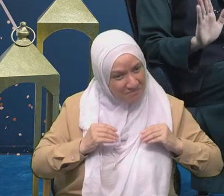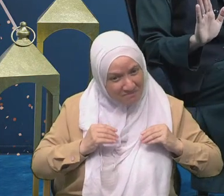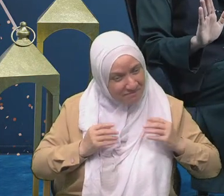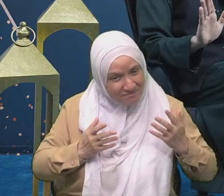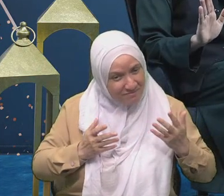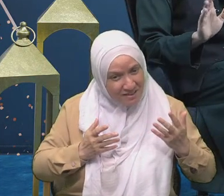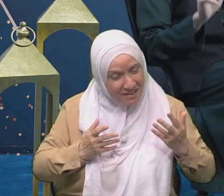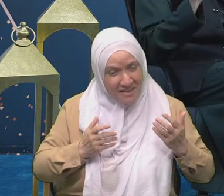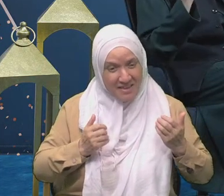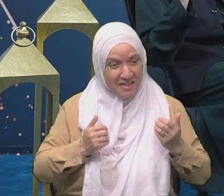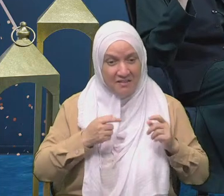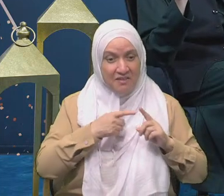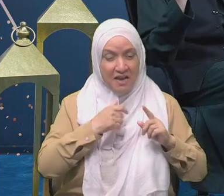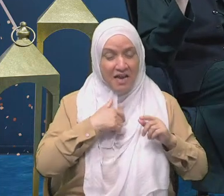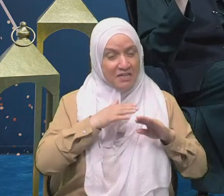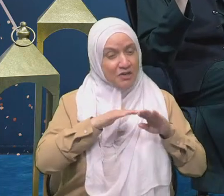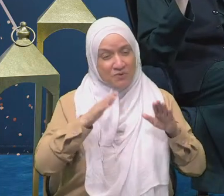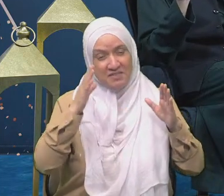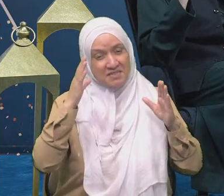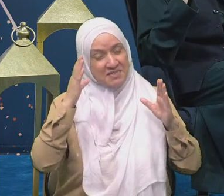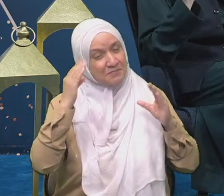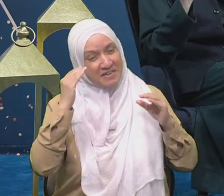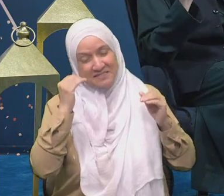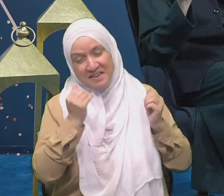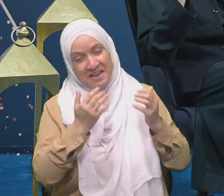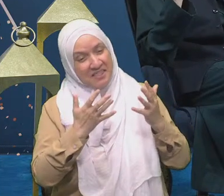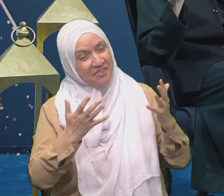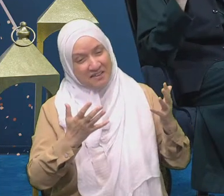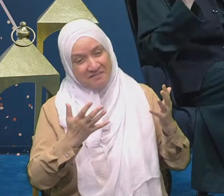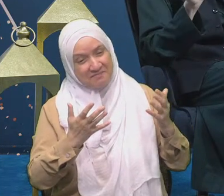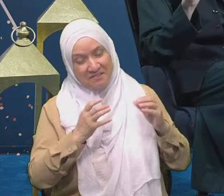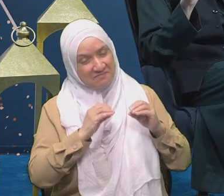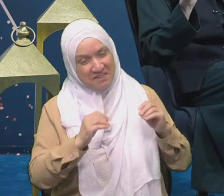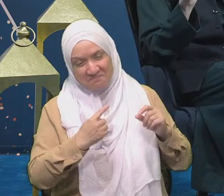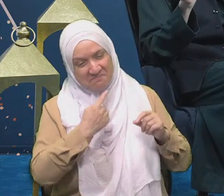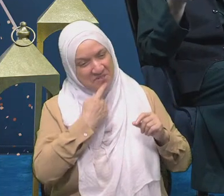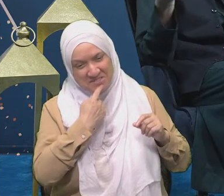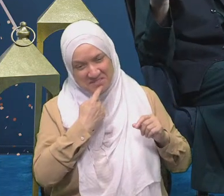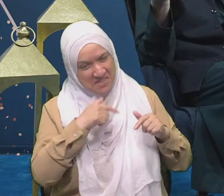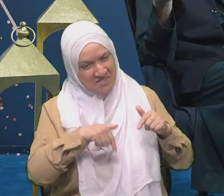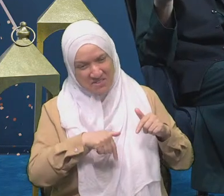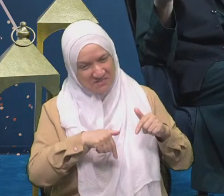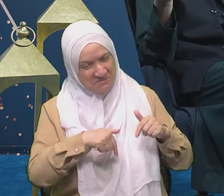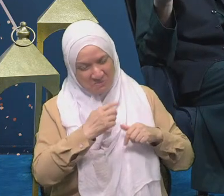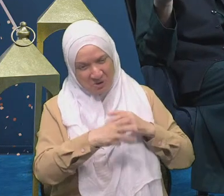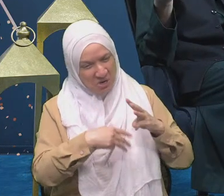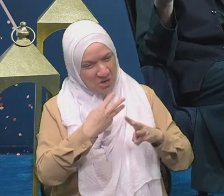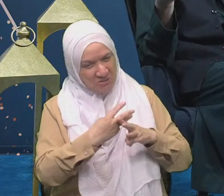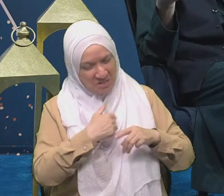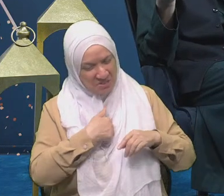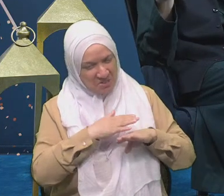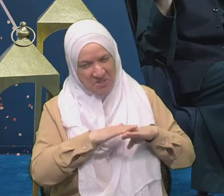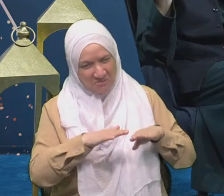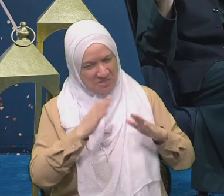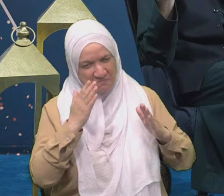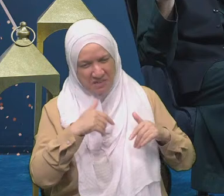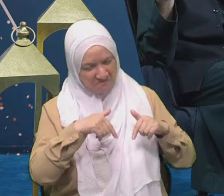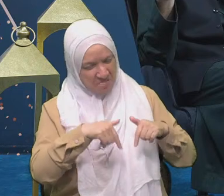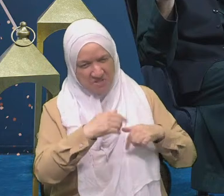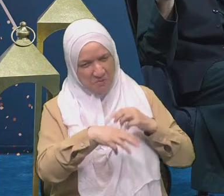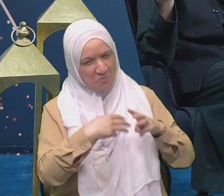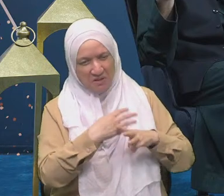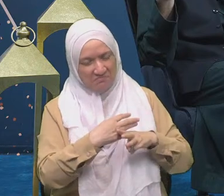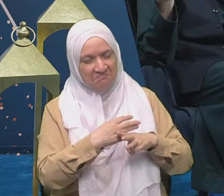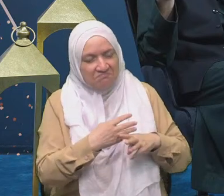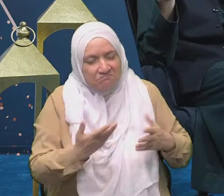said, that's it. That's the sentence. This dunya cannot disappoint you if you don't have expectations of it. So I make dua to